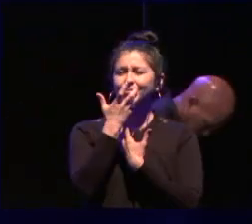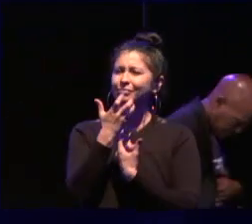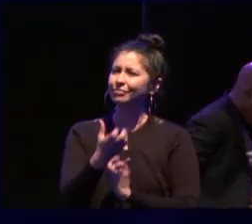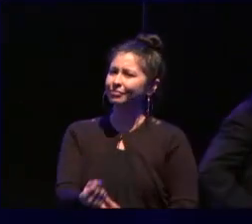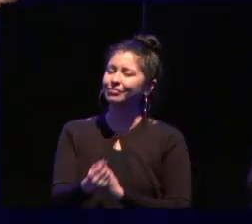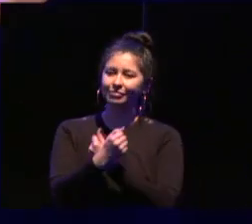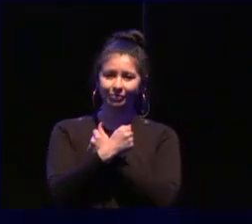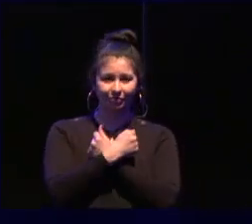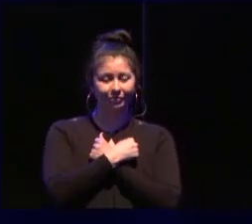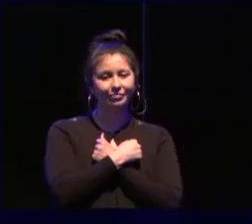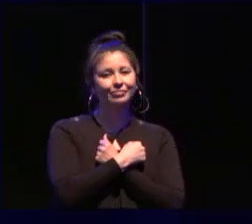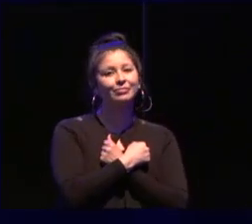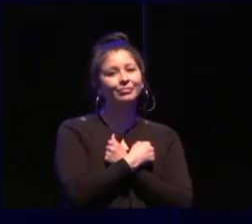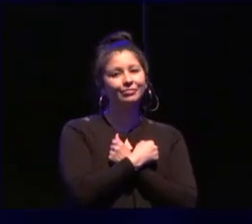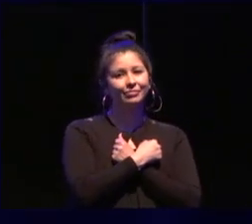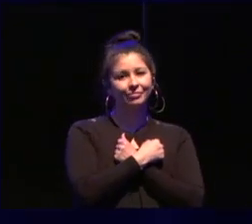trust